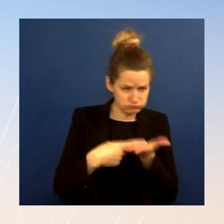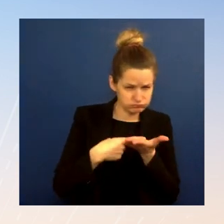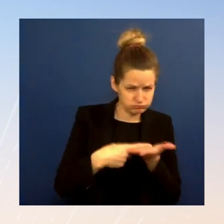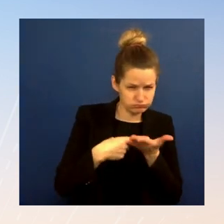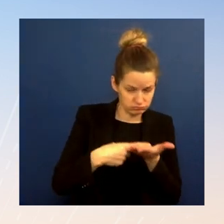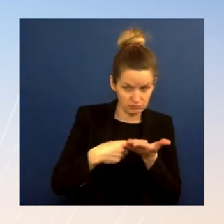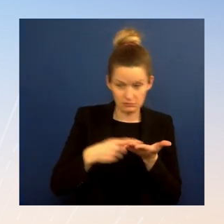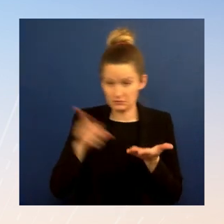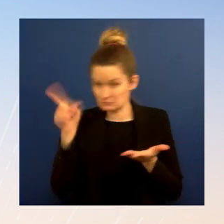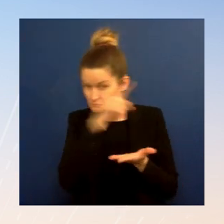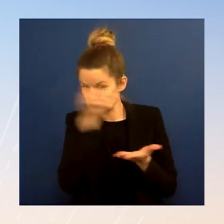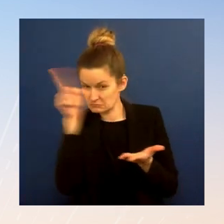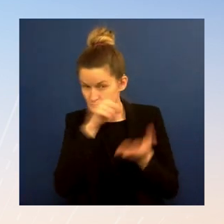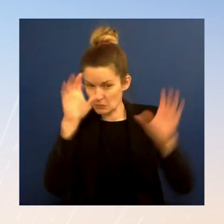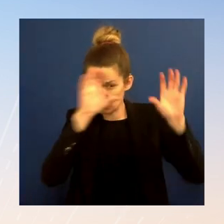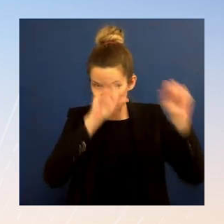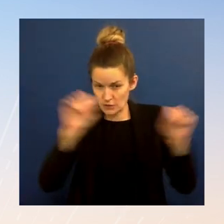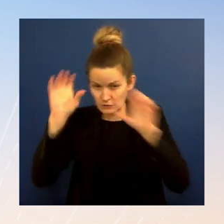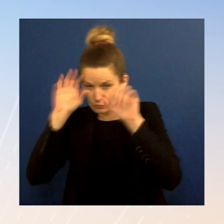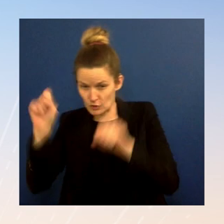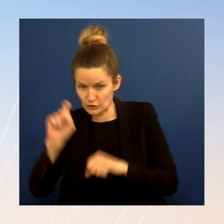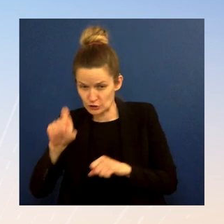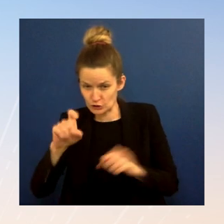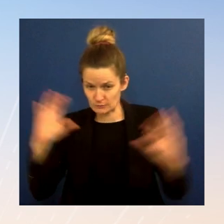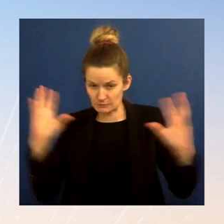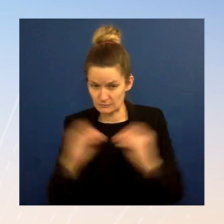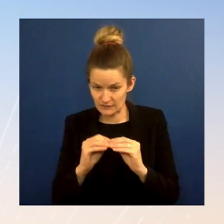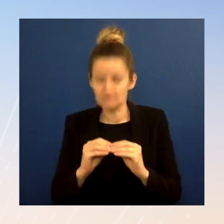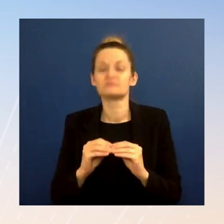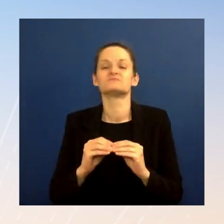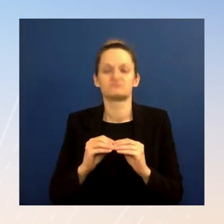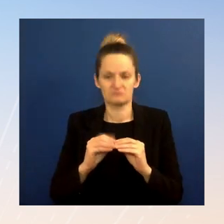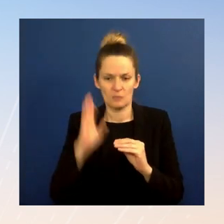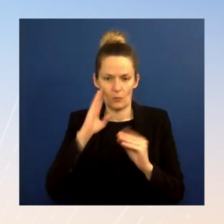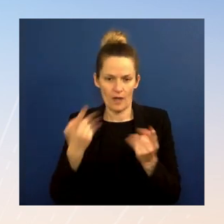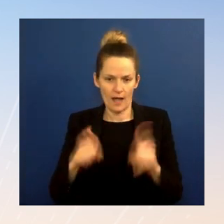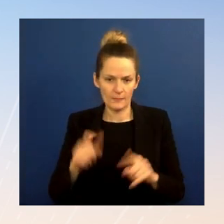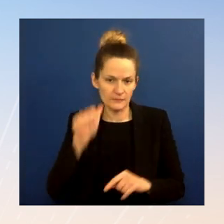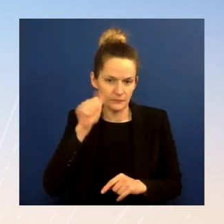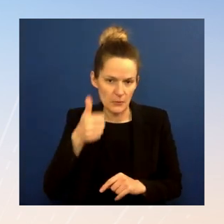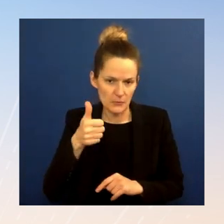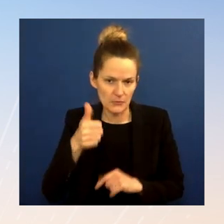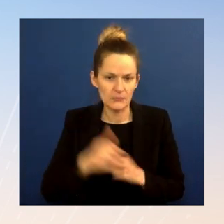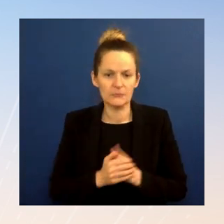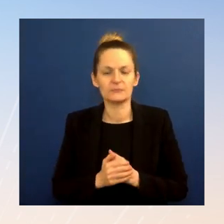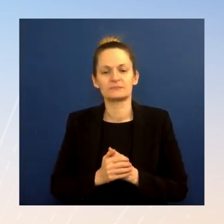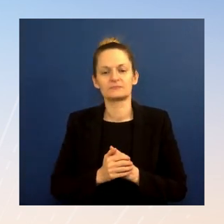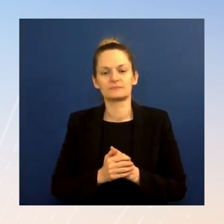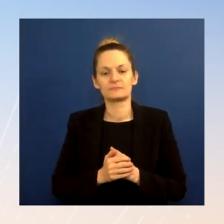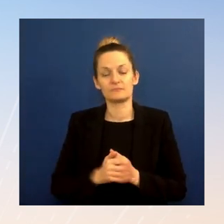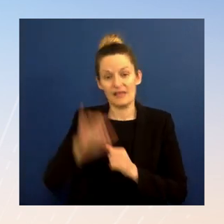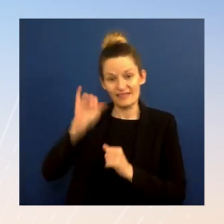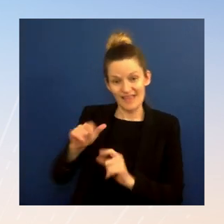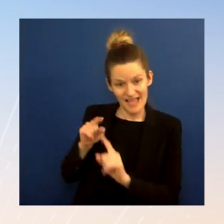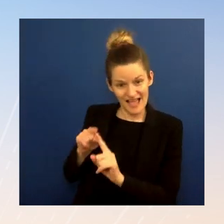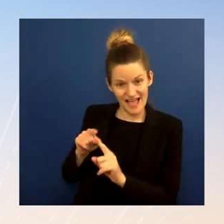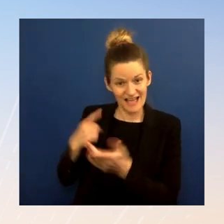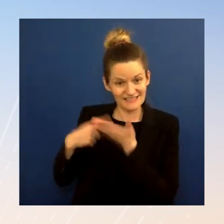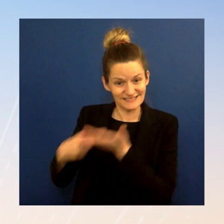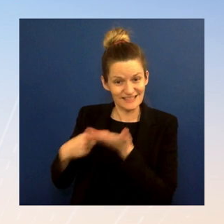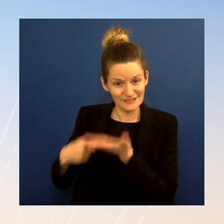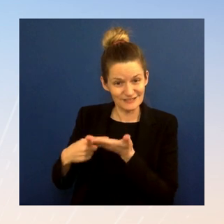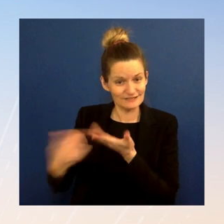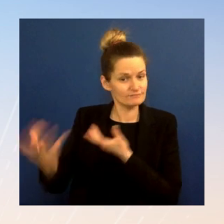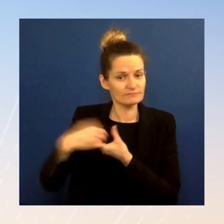conflict, but it also, in Ukraine, of course, it also covered issues beyond Russia's invasion, and I would expect, of Ukraine, I would expect